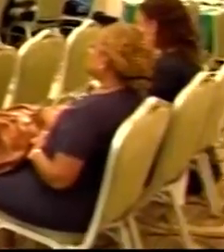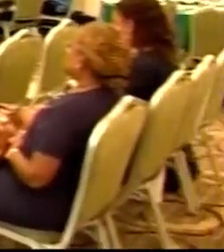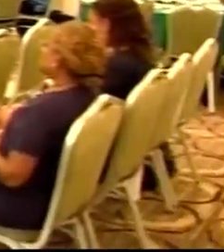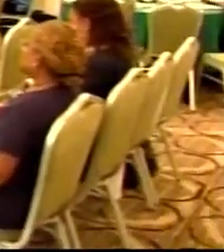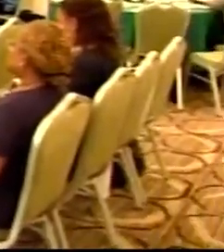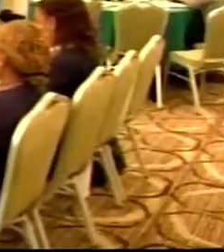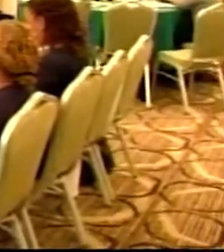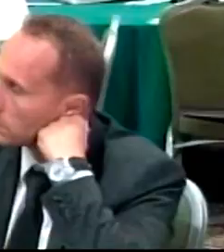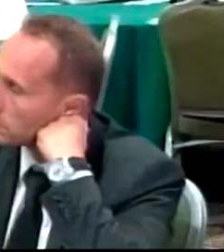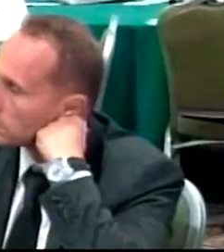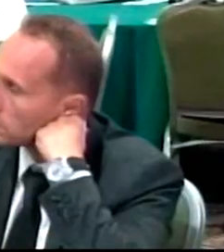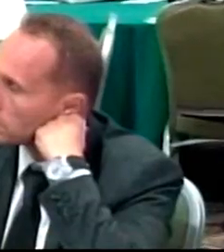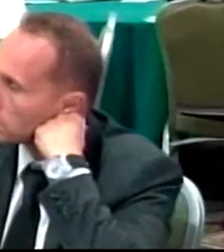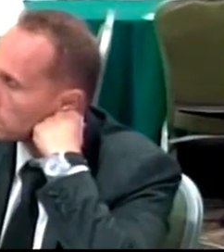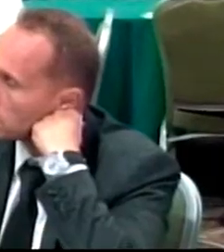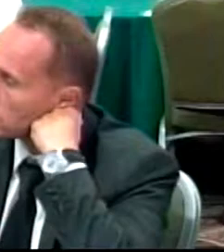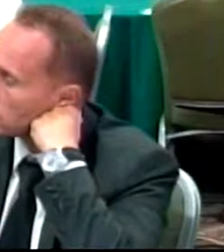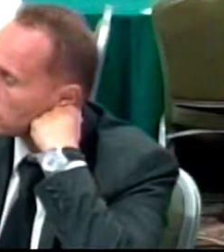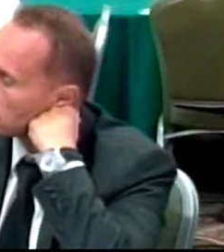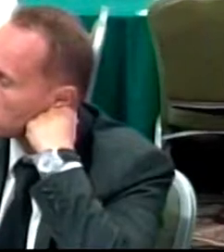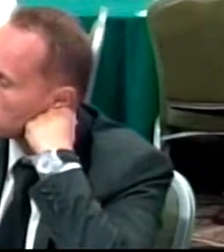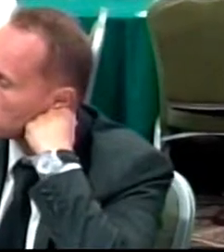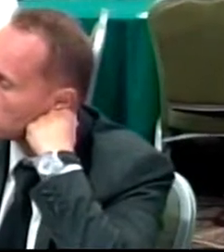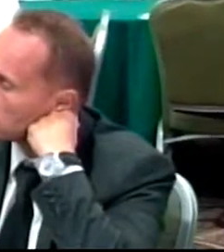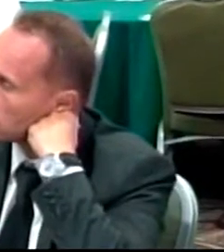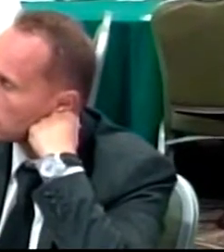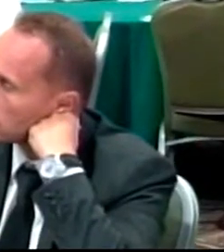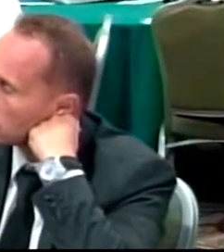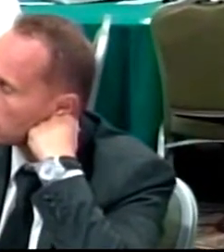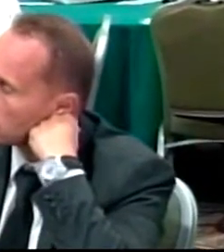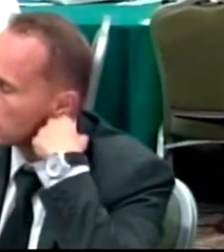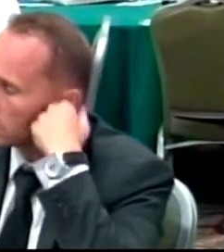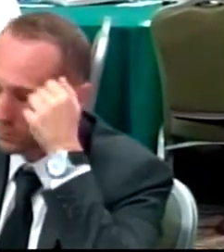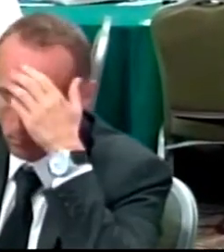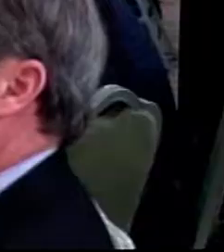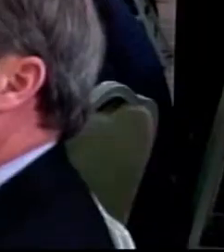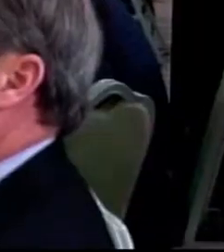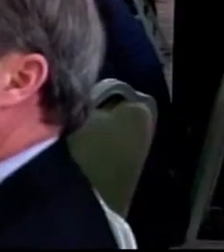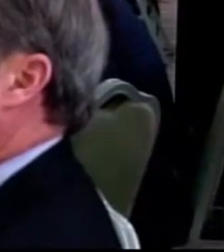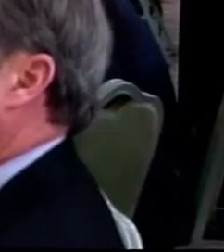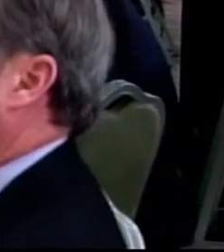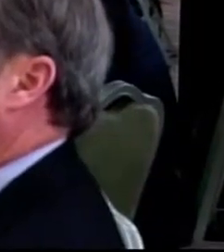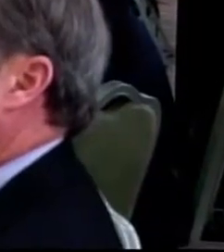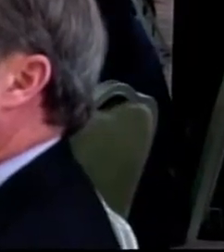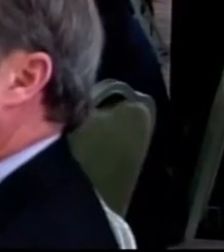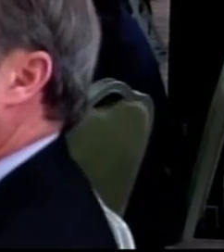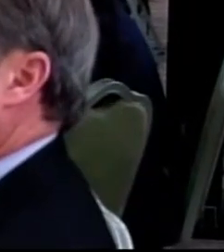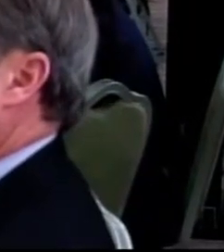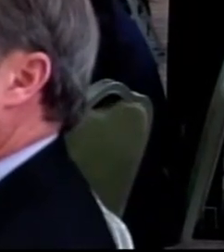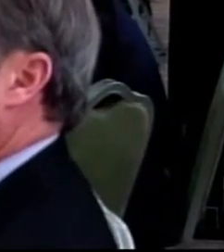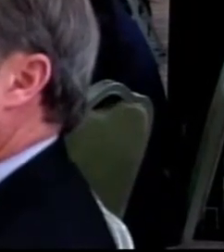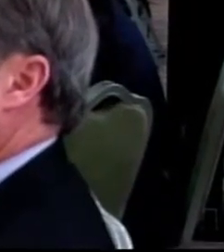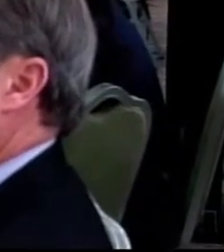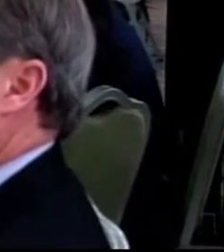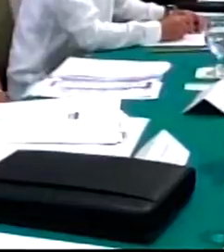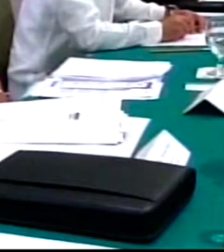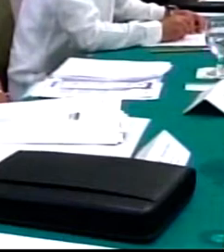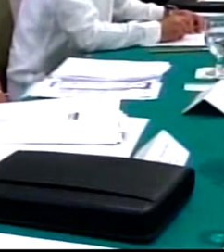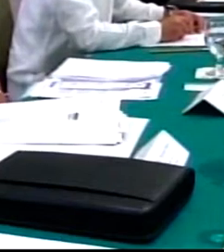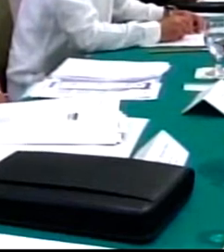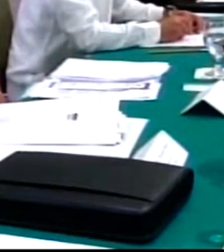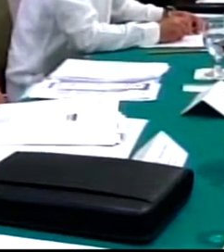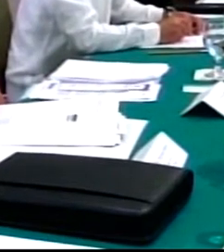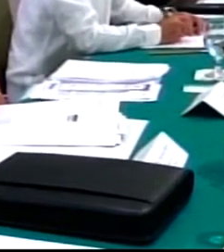in Barbados. Representative for the Inter-American Institute for Cooperation on Agriculture, or ICA, Dr. Ina